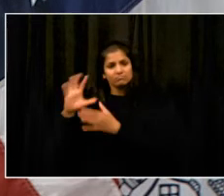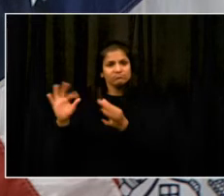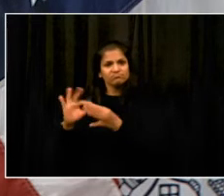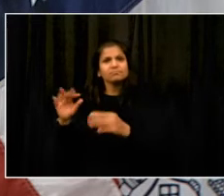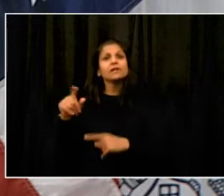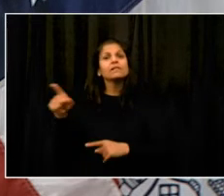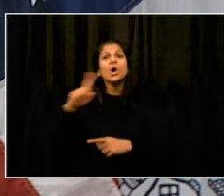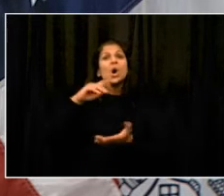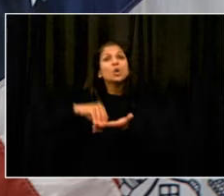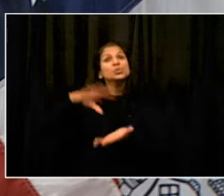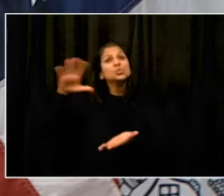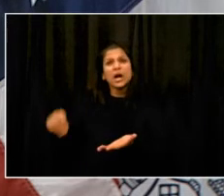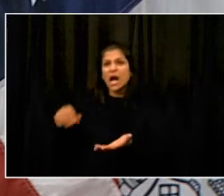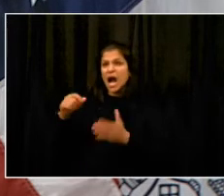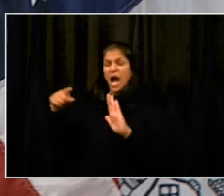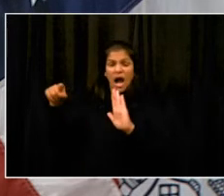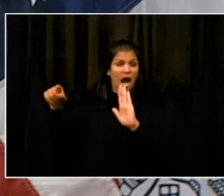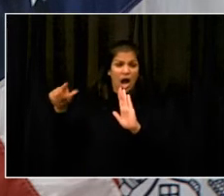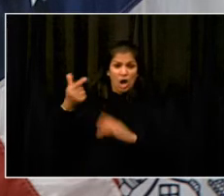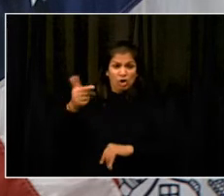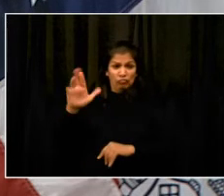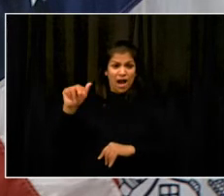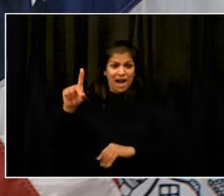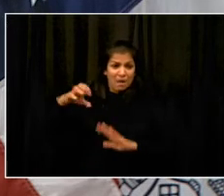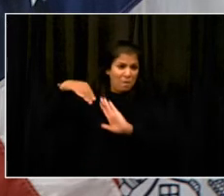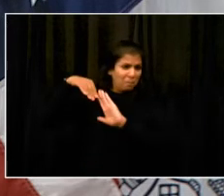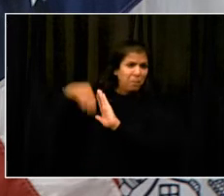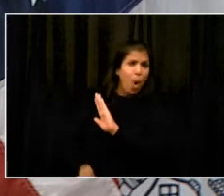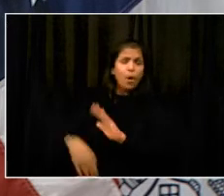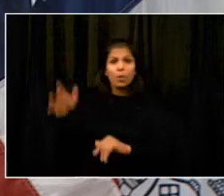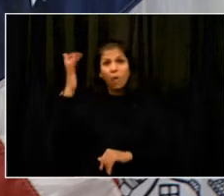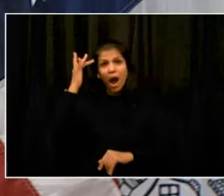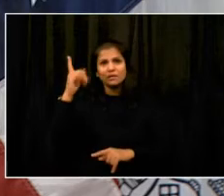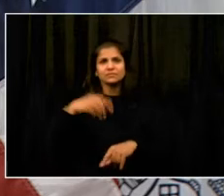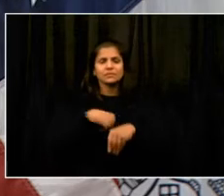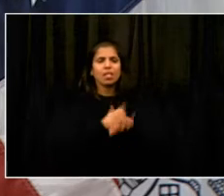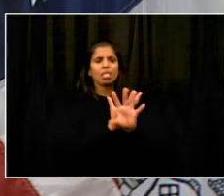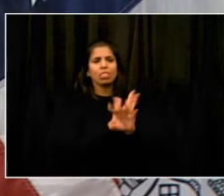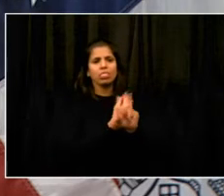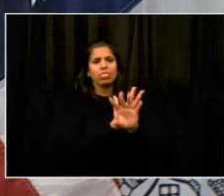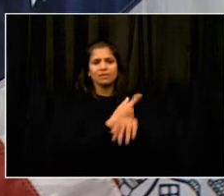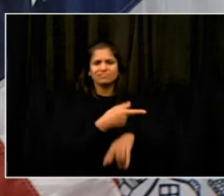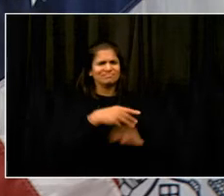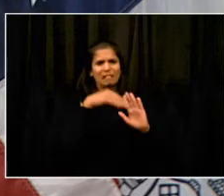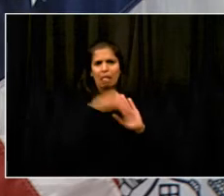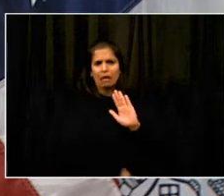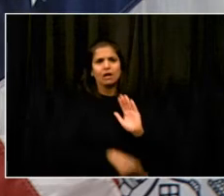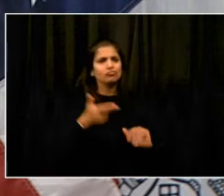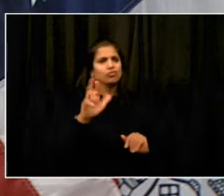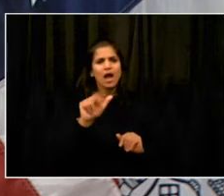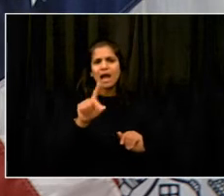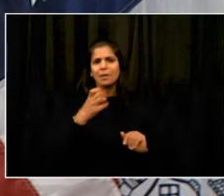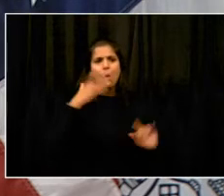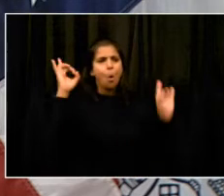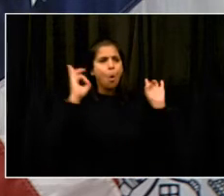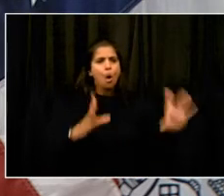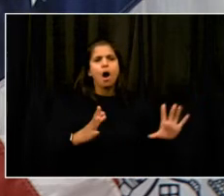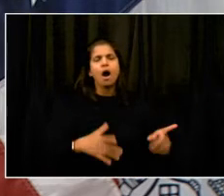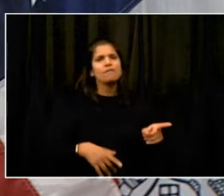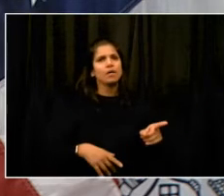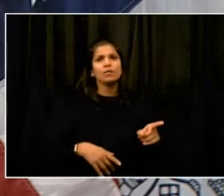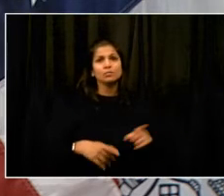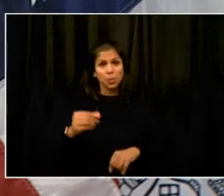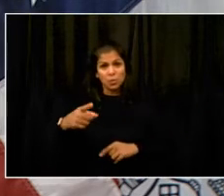schools, but have we seen similar drop-offs in learning? And if so, should the city have invested more in its remote learning